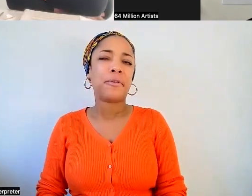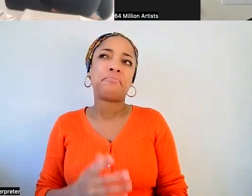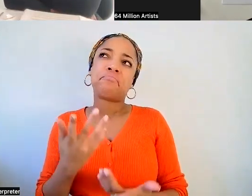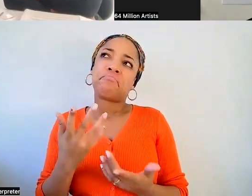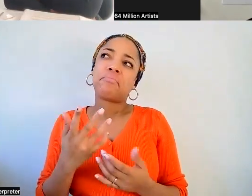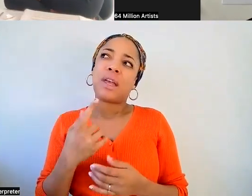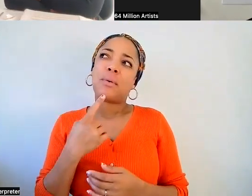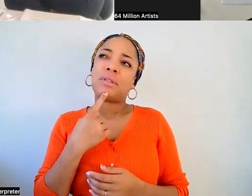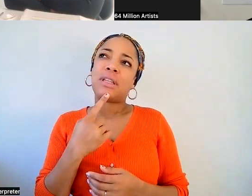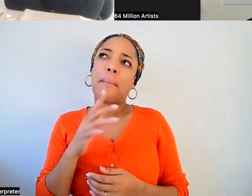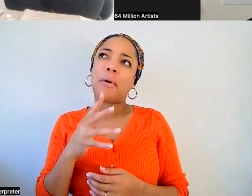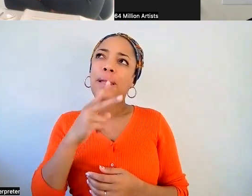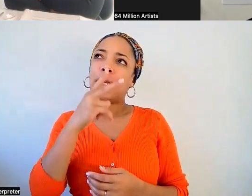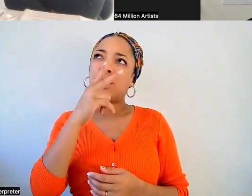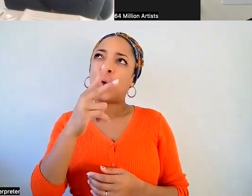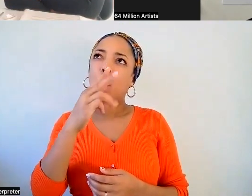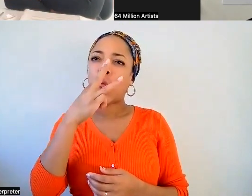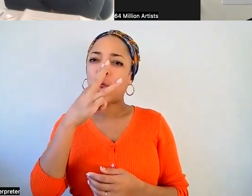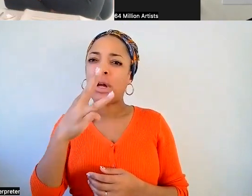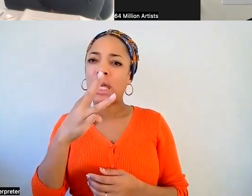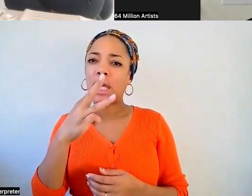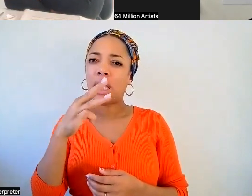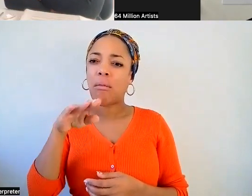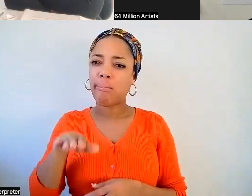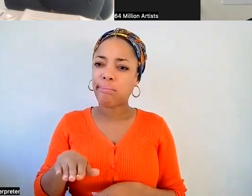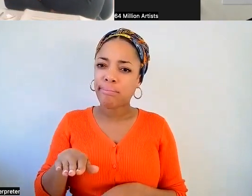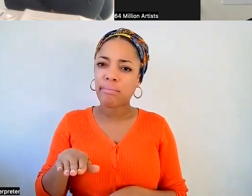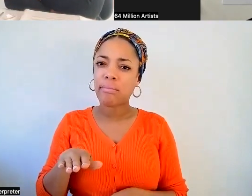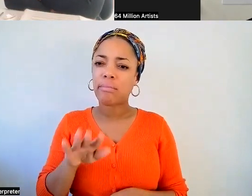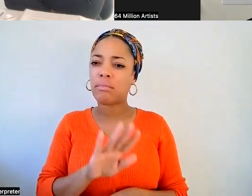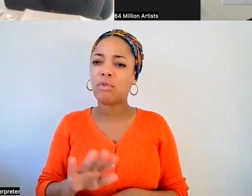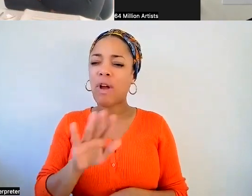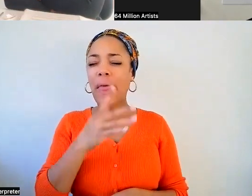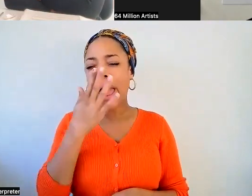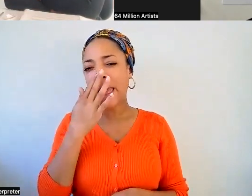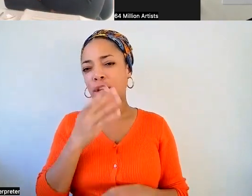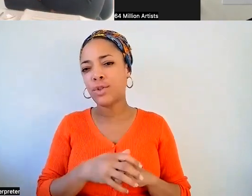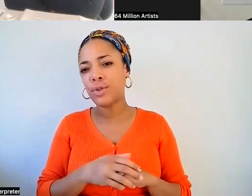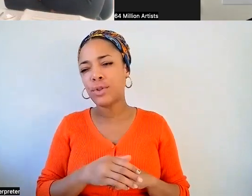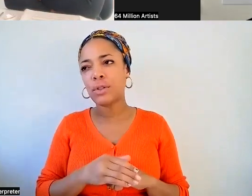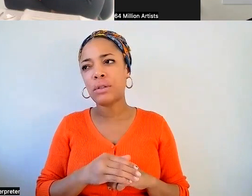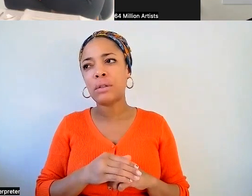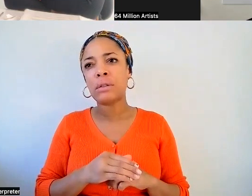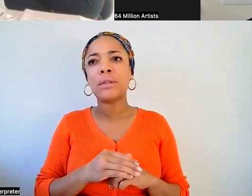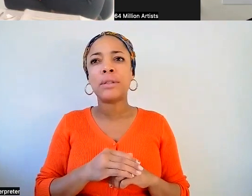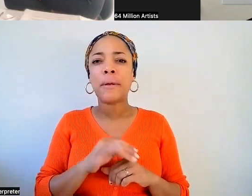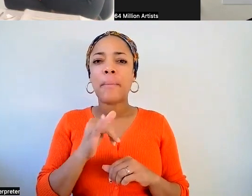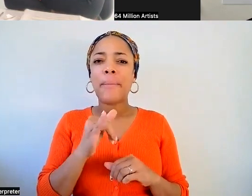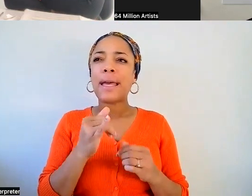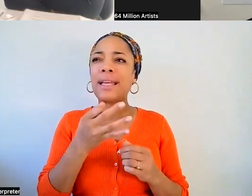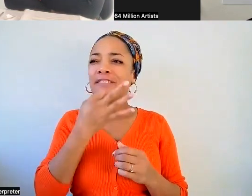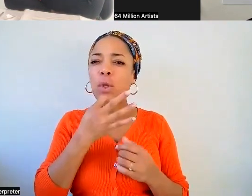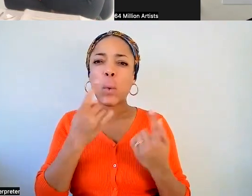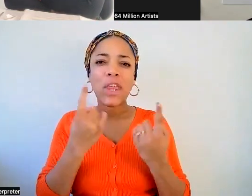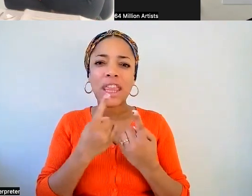probably between 2 and 3 years old, probably somewhere round about that age. Maybe it's several things, maybe it's